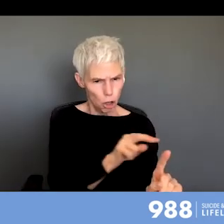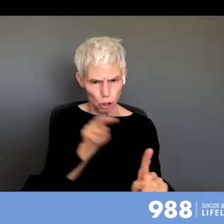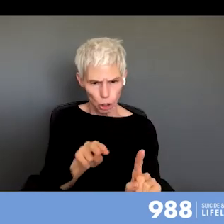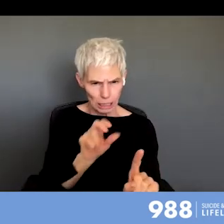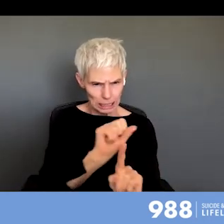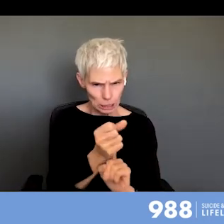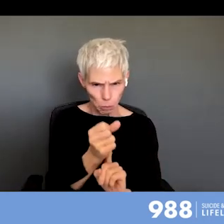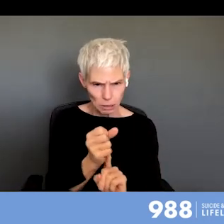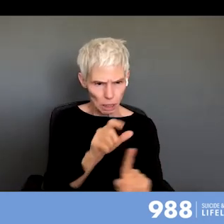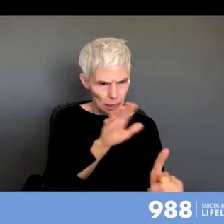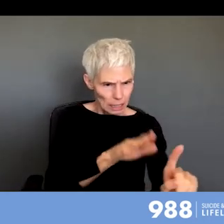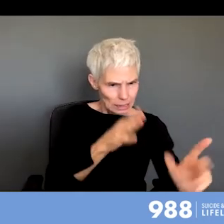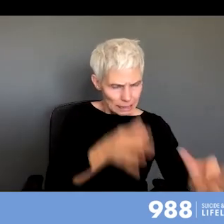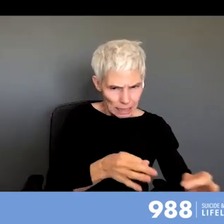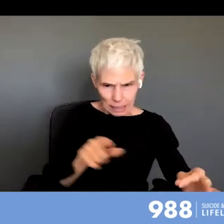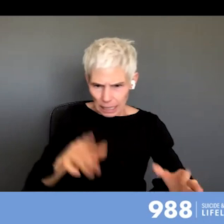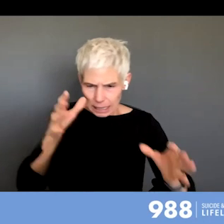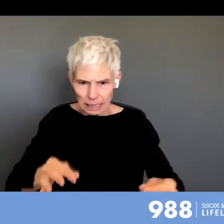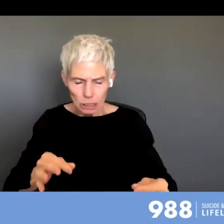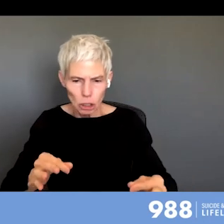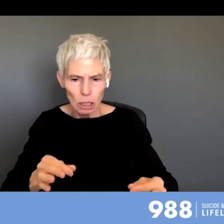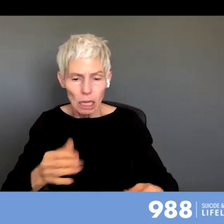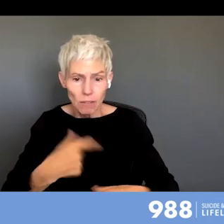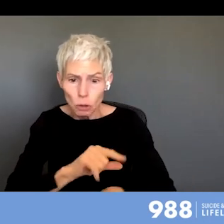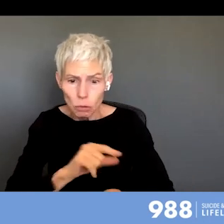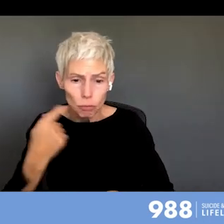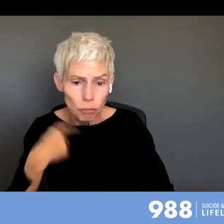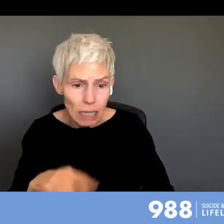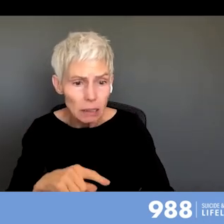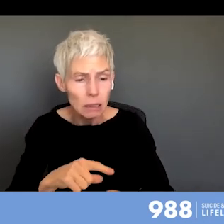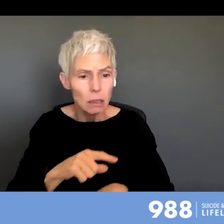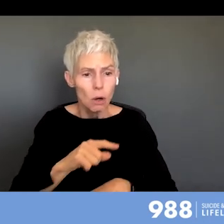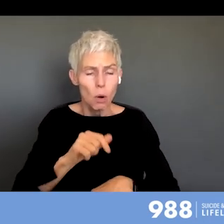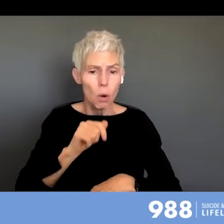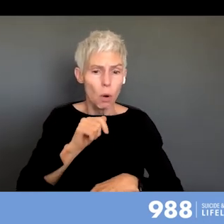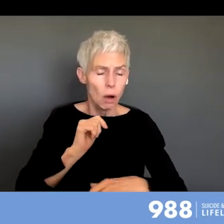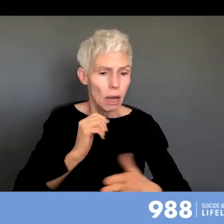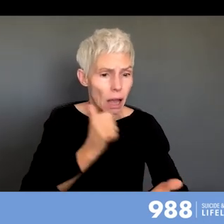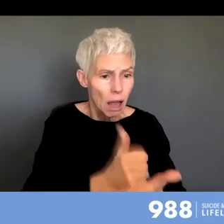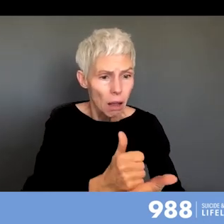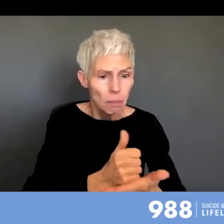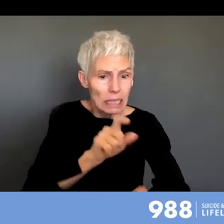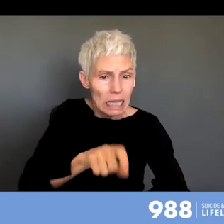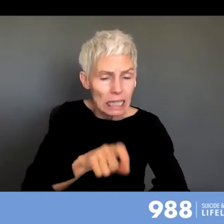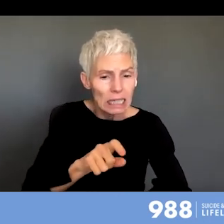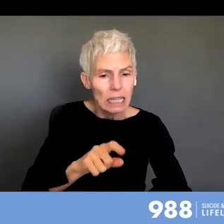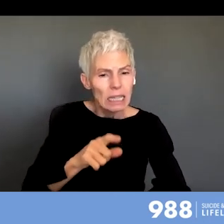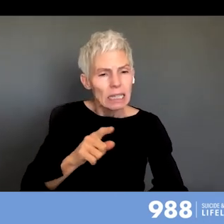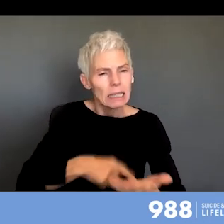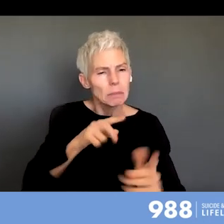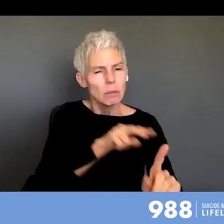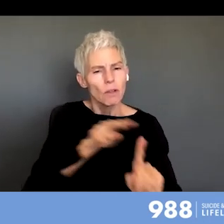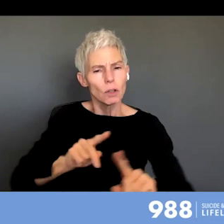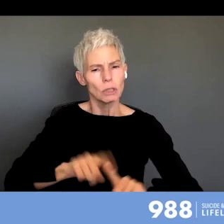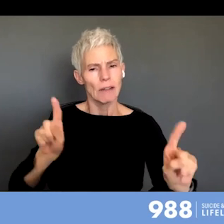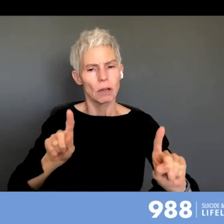of whether it qualifies as imminent risk and whether an emergency service intervention is needed. And because of that ambiguity, we don't know for sure